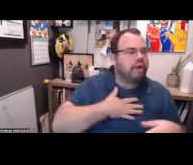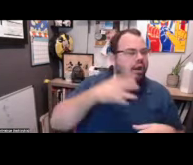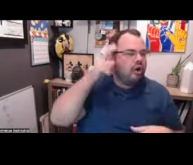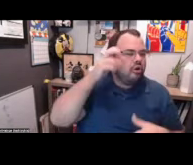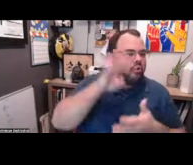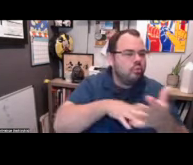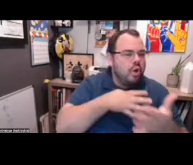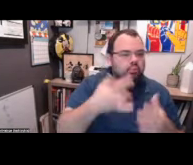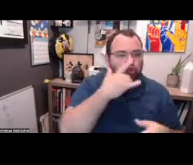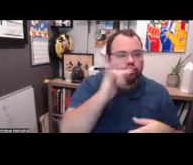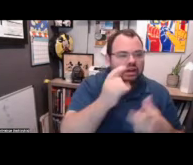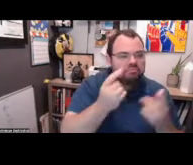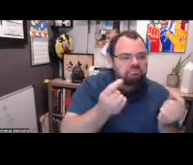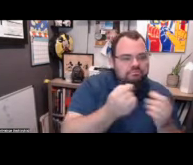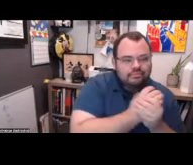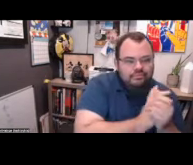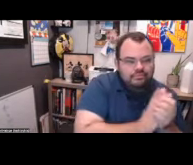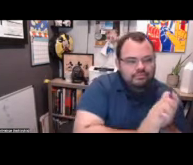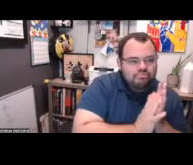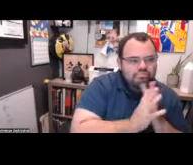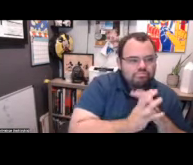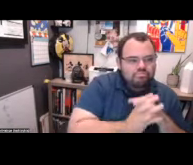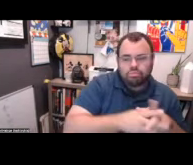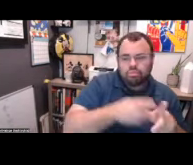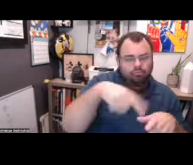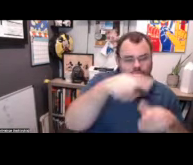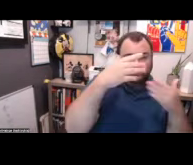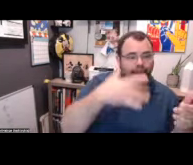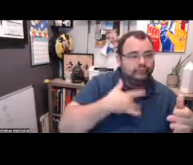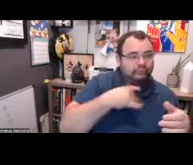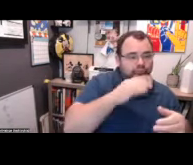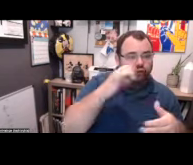So what do you imagine that my audiogram is going to look like?